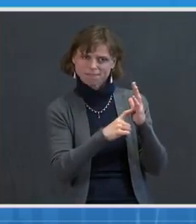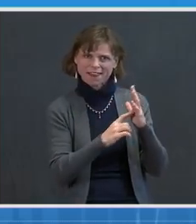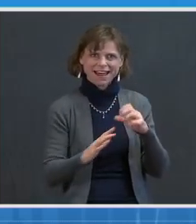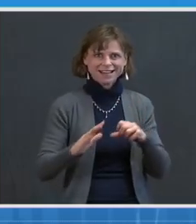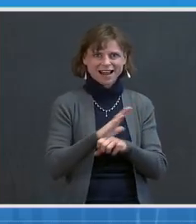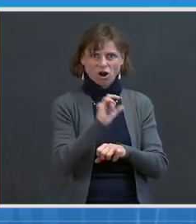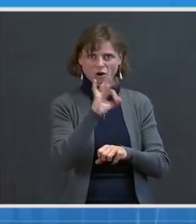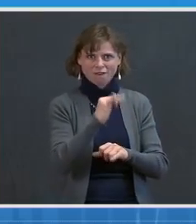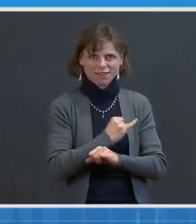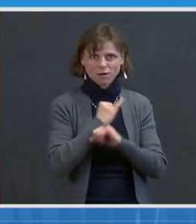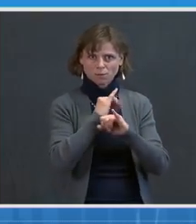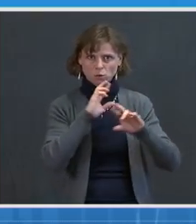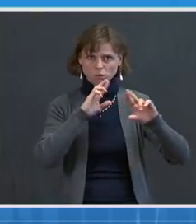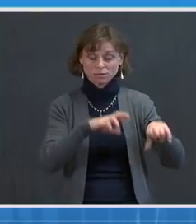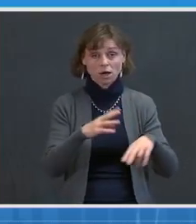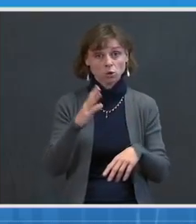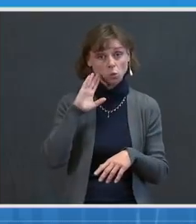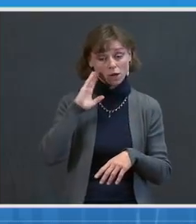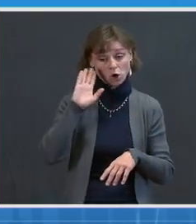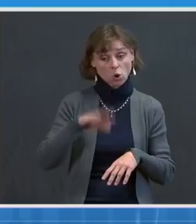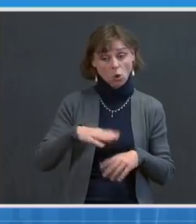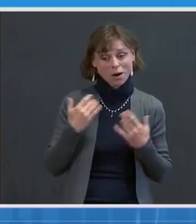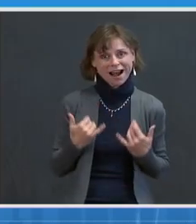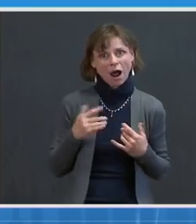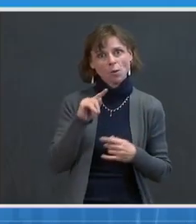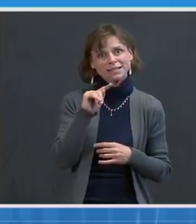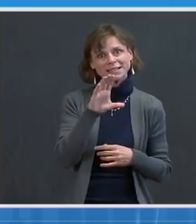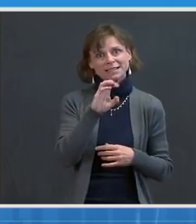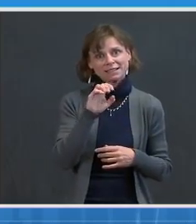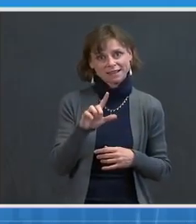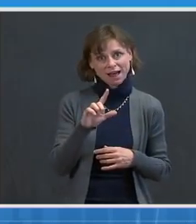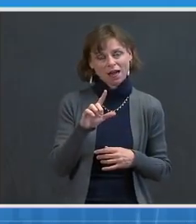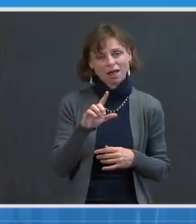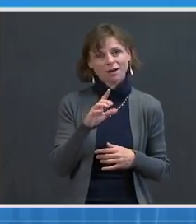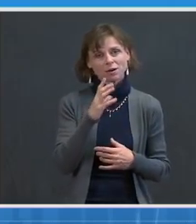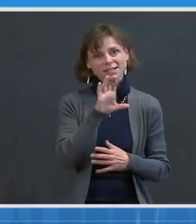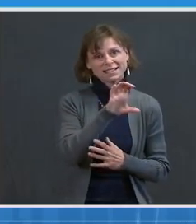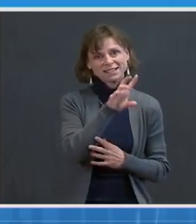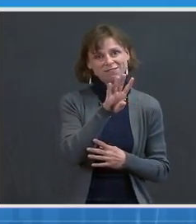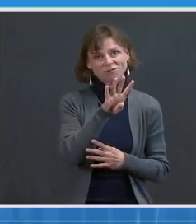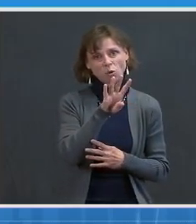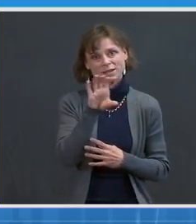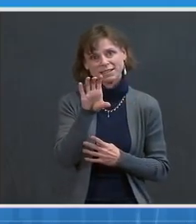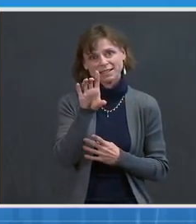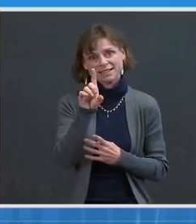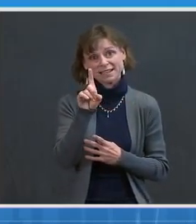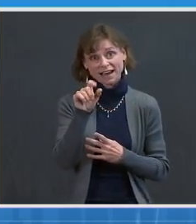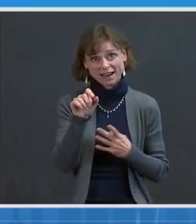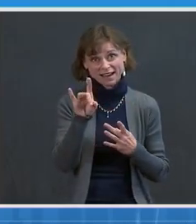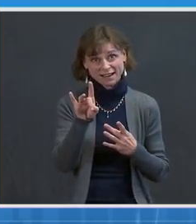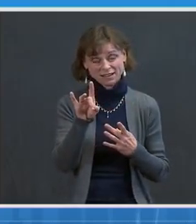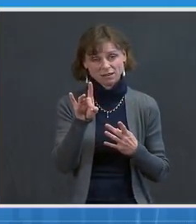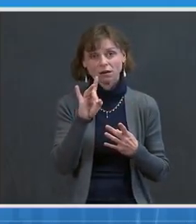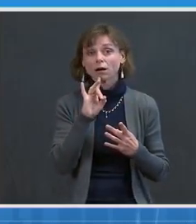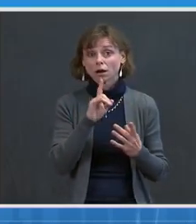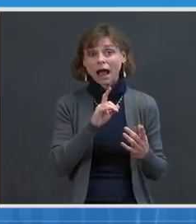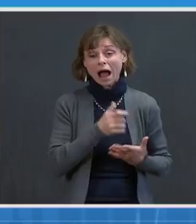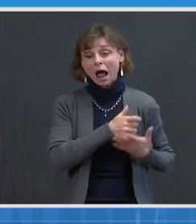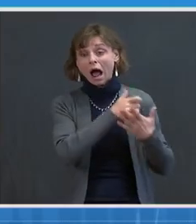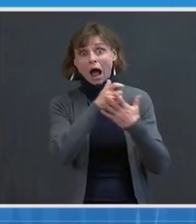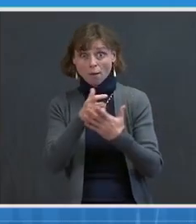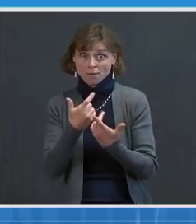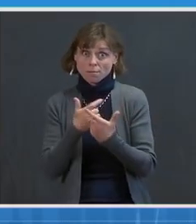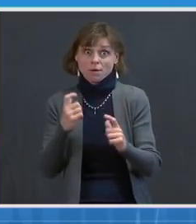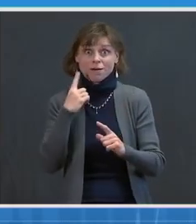more, that the T cell responses, both CD4 and CD8, may also contribute significantly to the durability